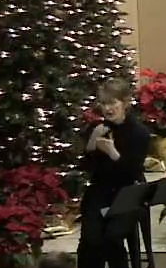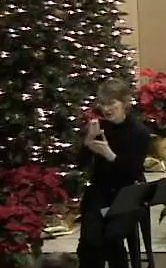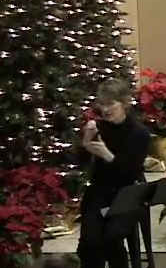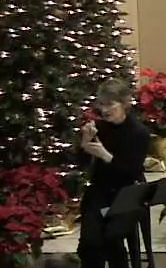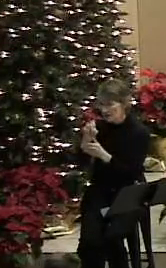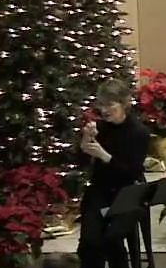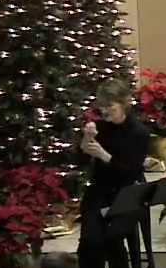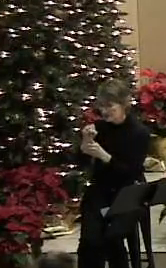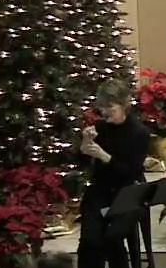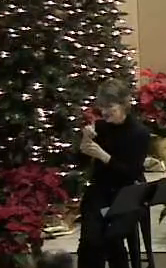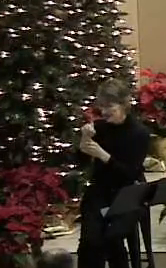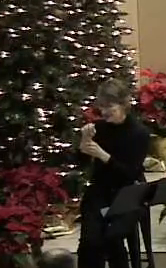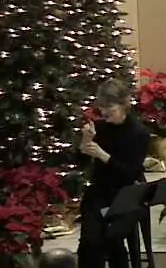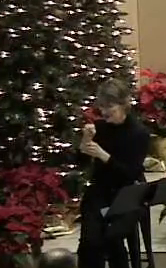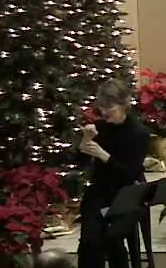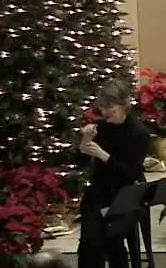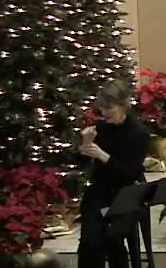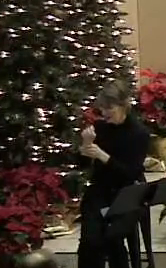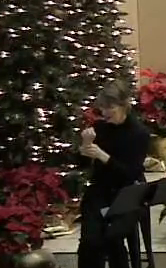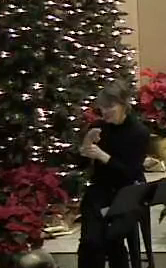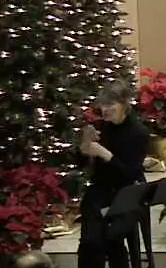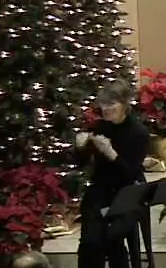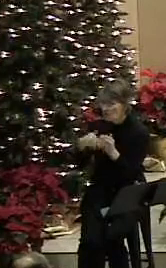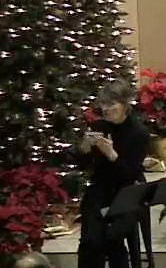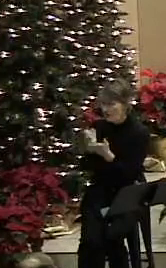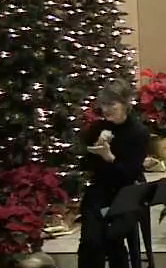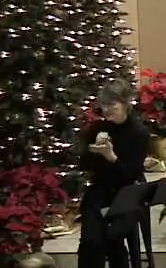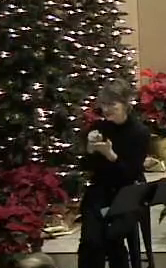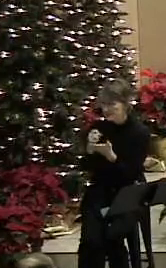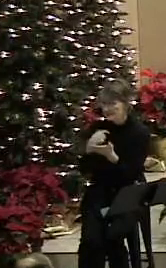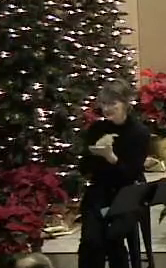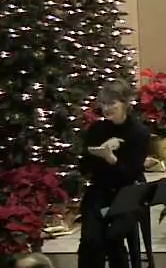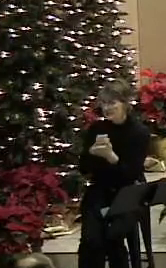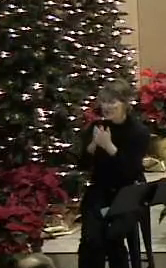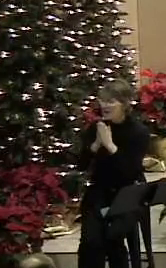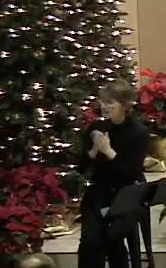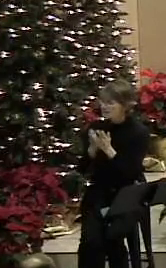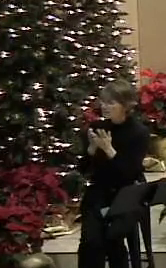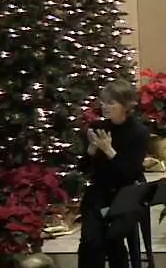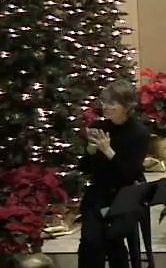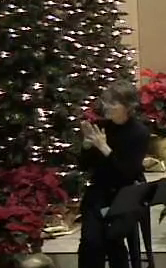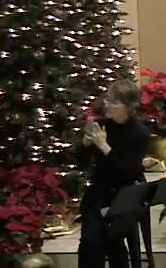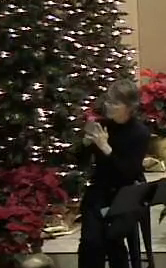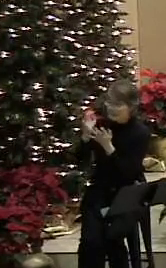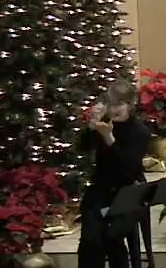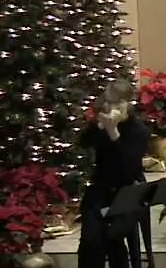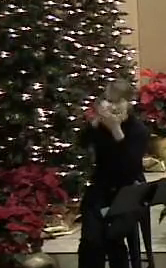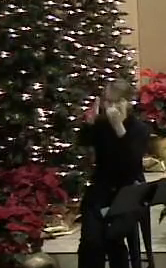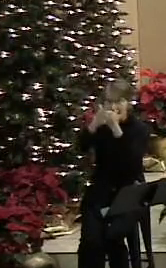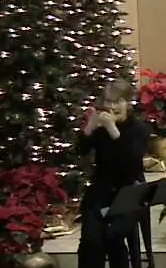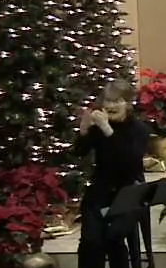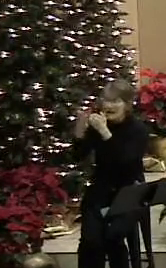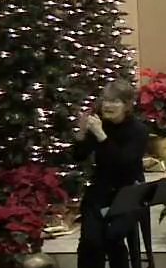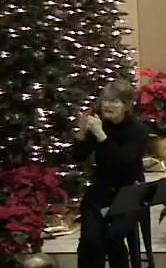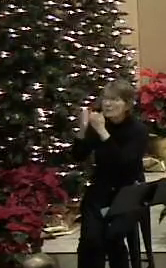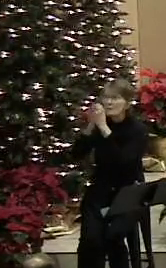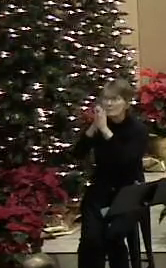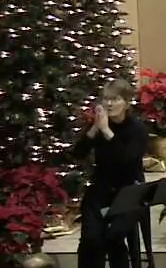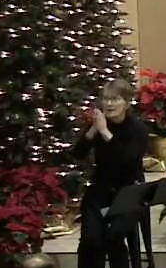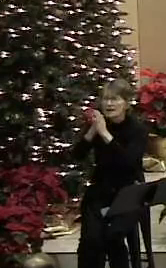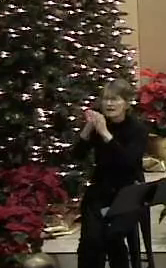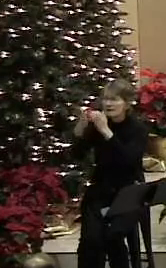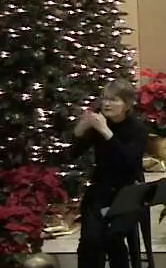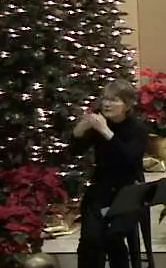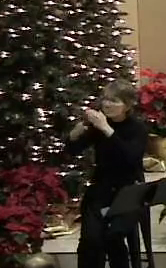Cosmas and Damian, and all your saints. We ask that through their merits and prayers in all things we may be defended